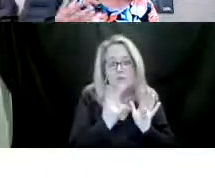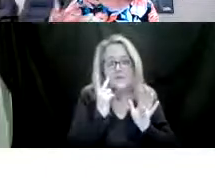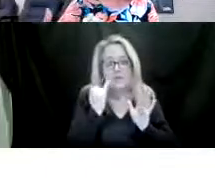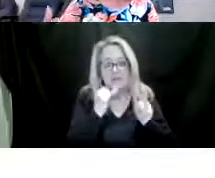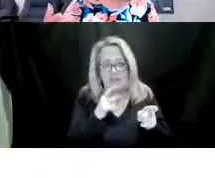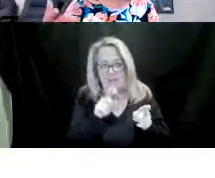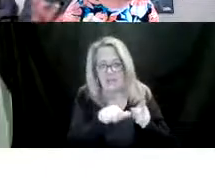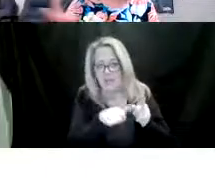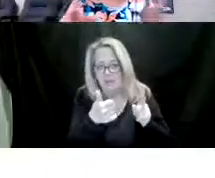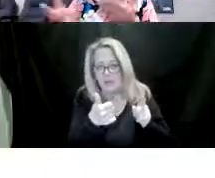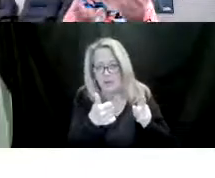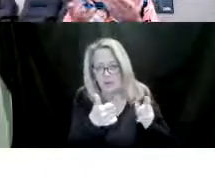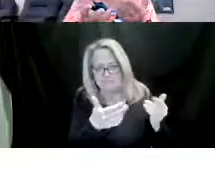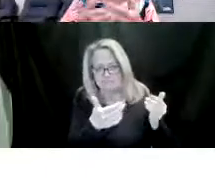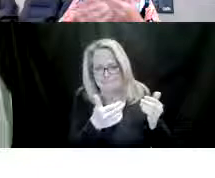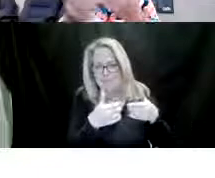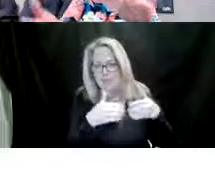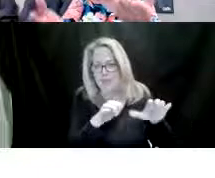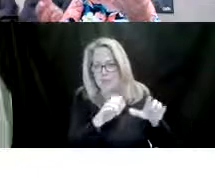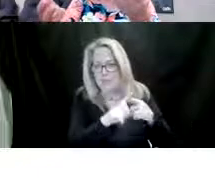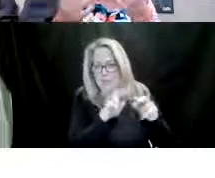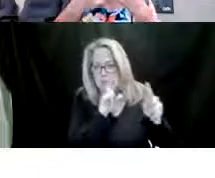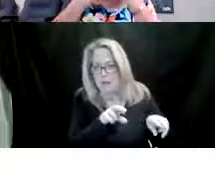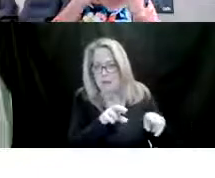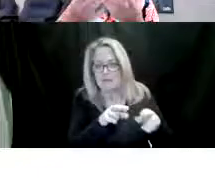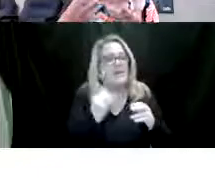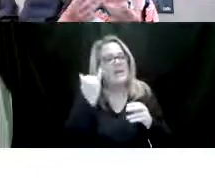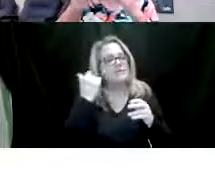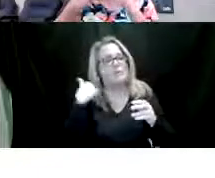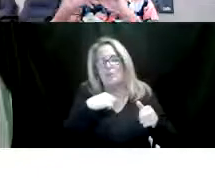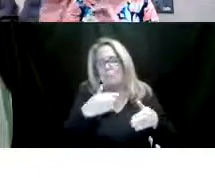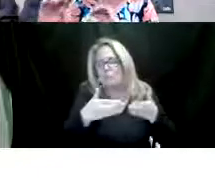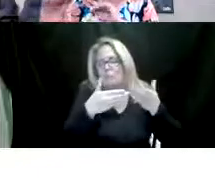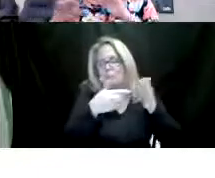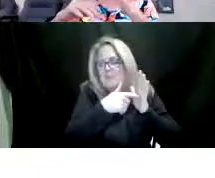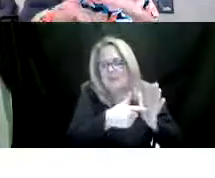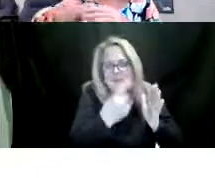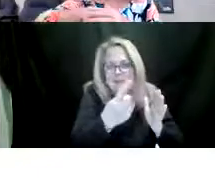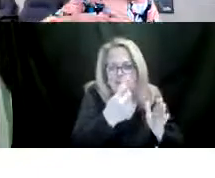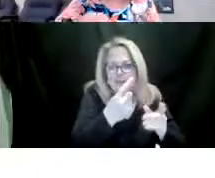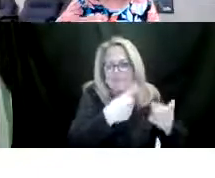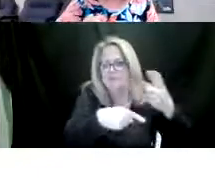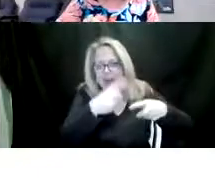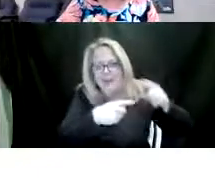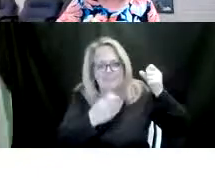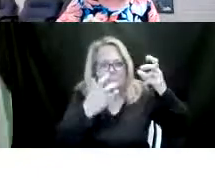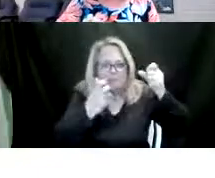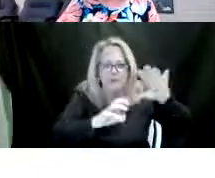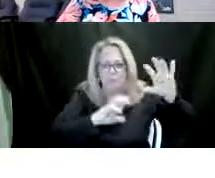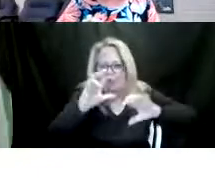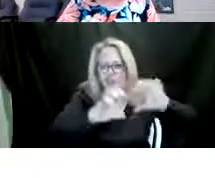needs another go at whatever it is. If we're presenting something, or we're saying something, or we're signing something, or gesturing, or